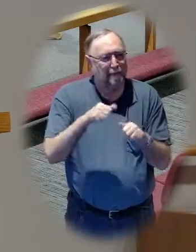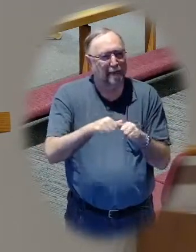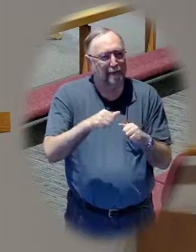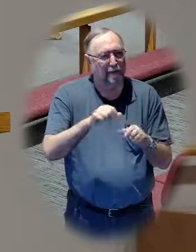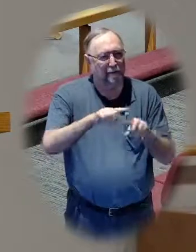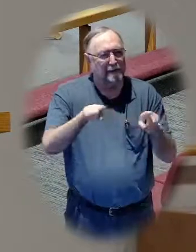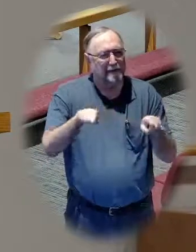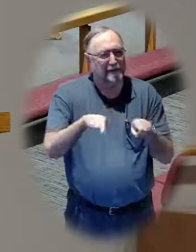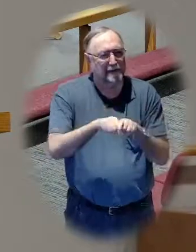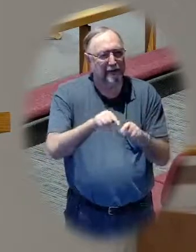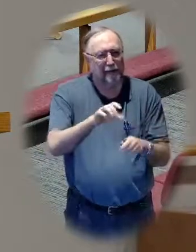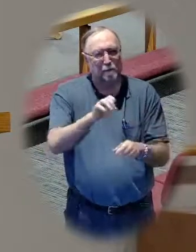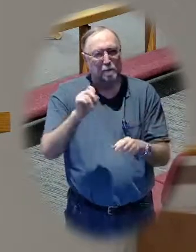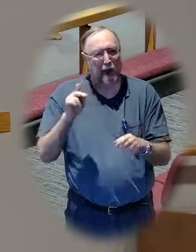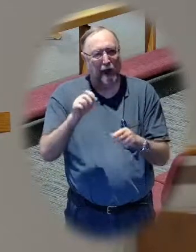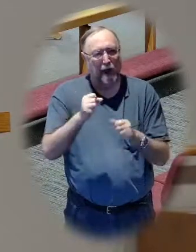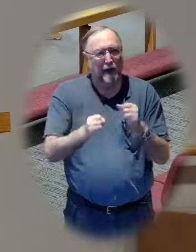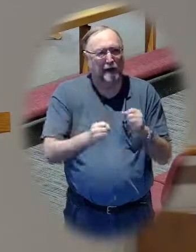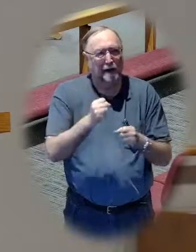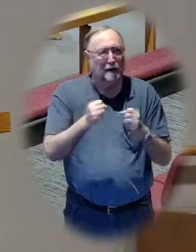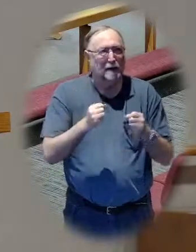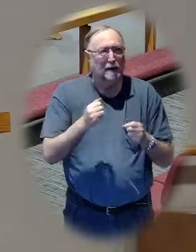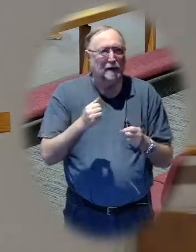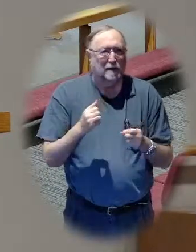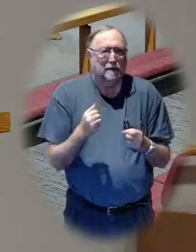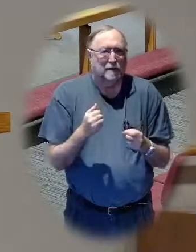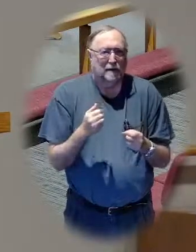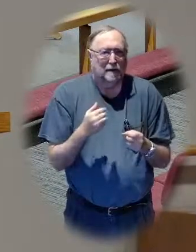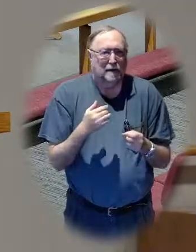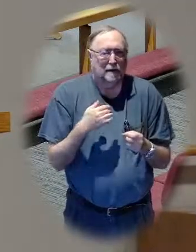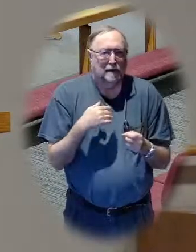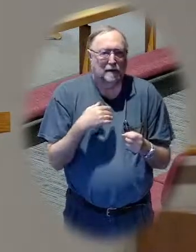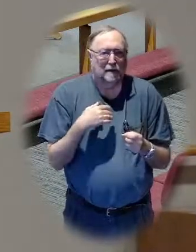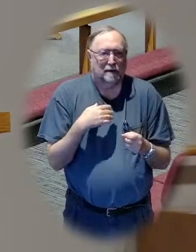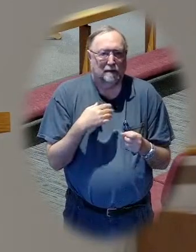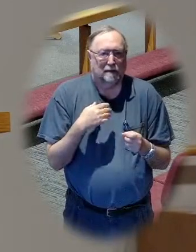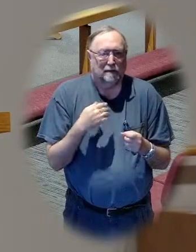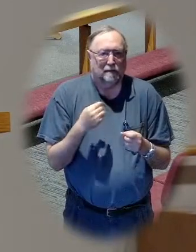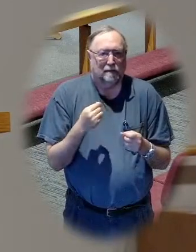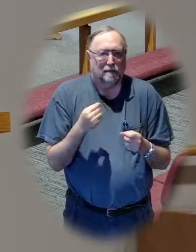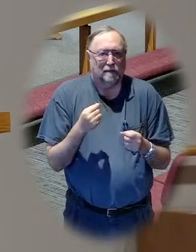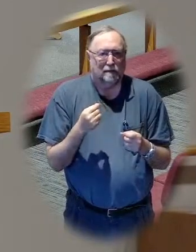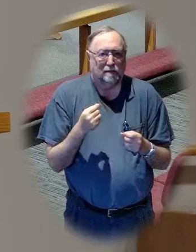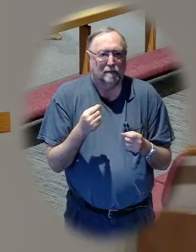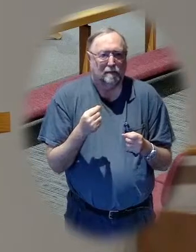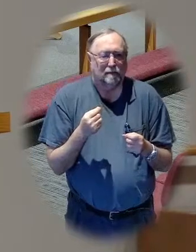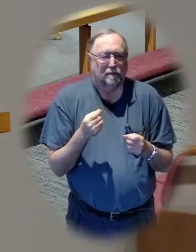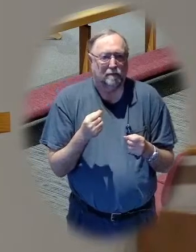roll student. My child is the Lamb of God who takes away the sin of the world.